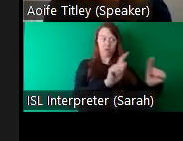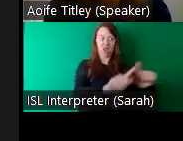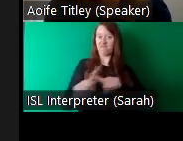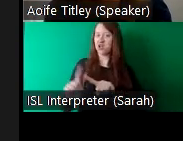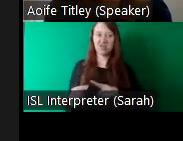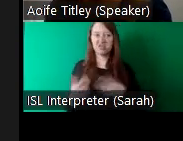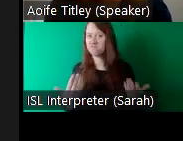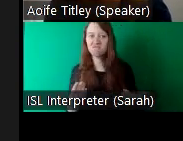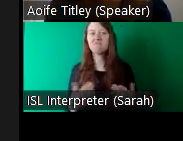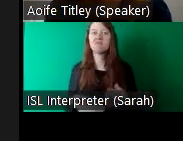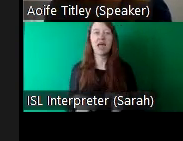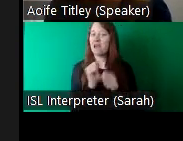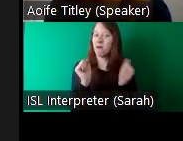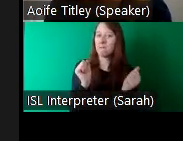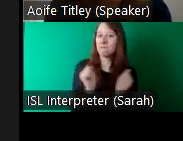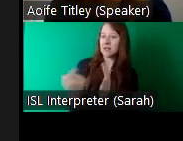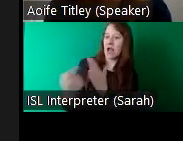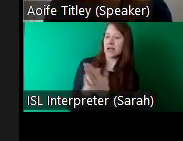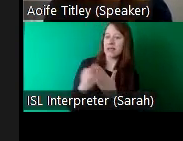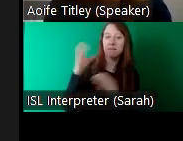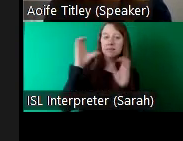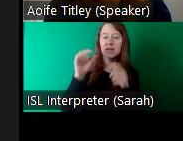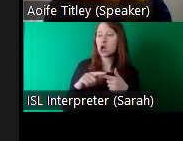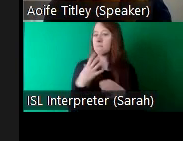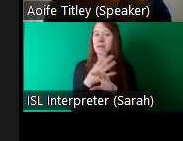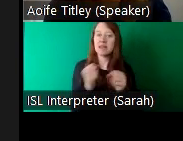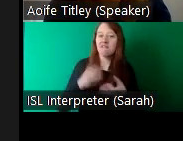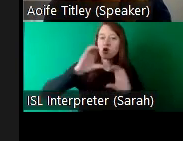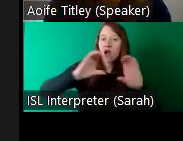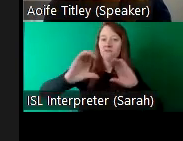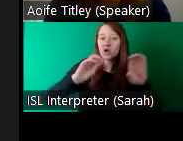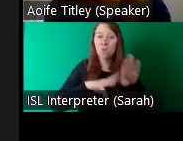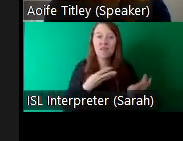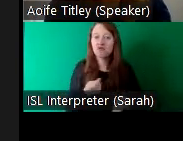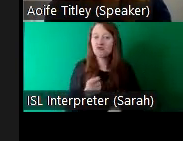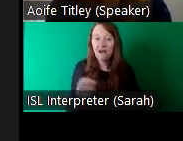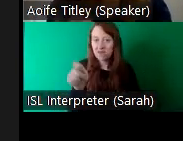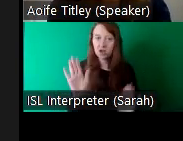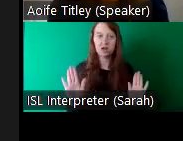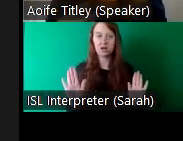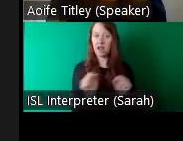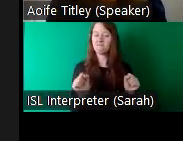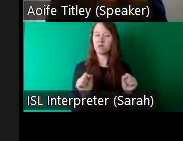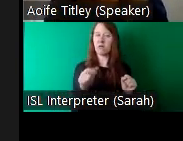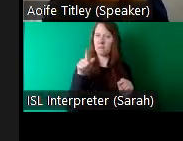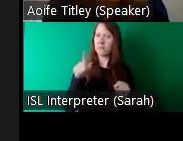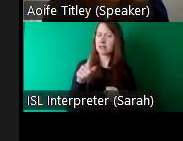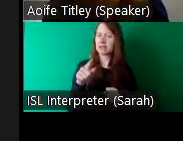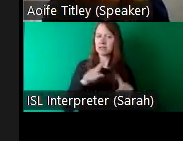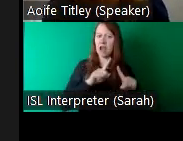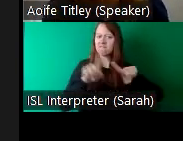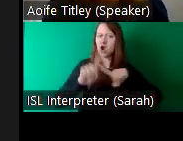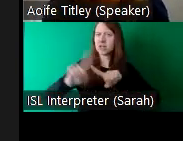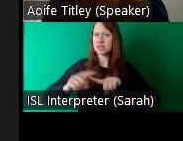met an asylum seeker, they've never had a conversation with a traveller. So these are all of the things that we need to be bearing in mind when it comes